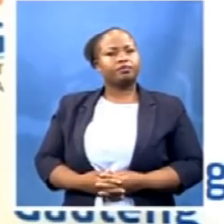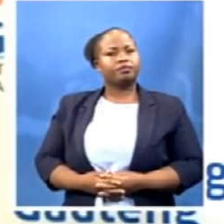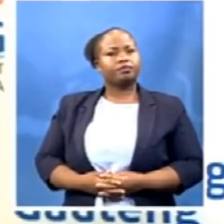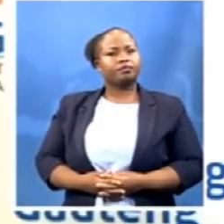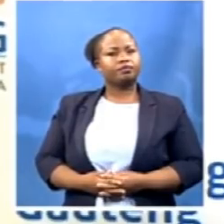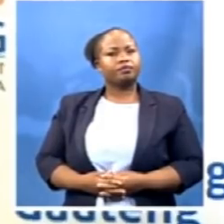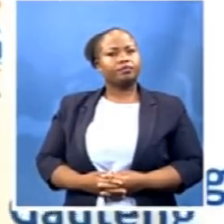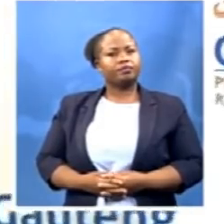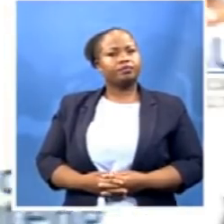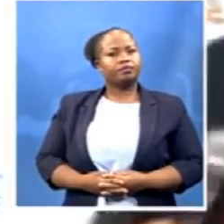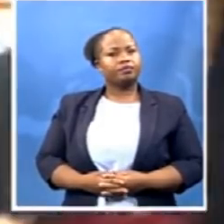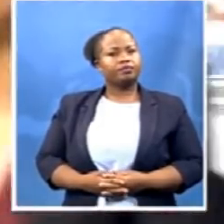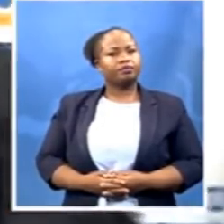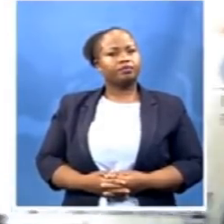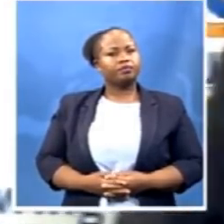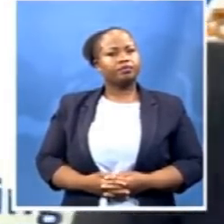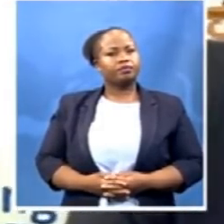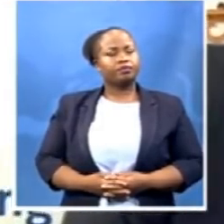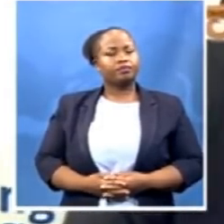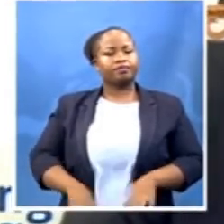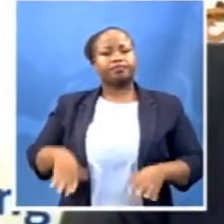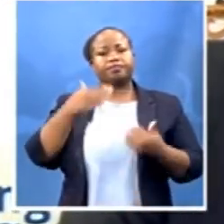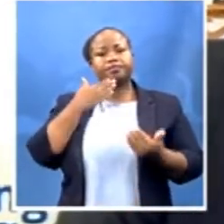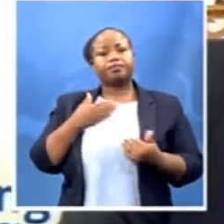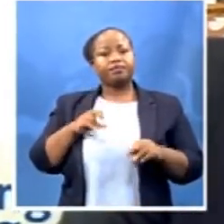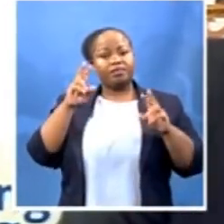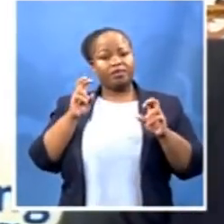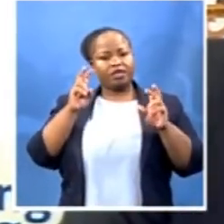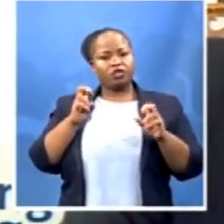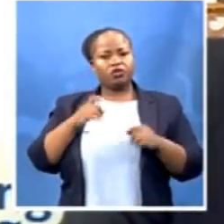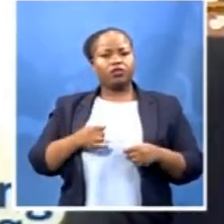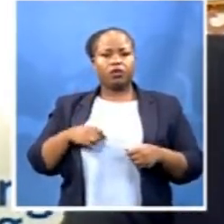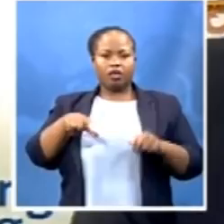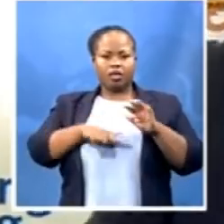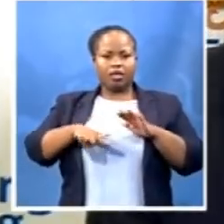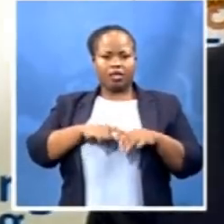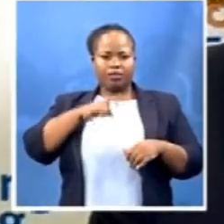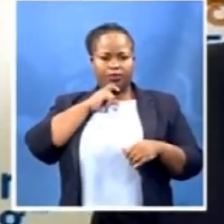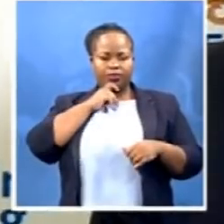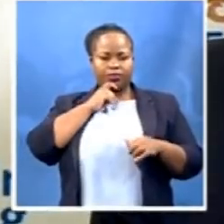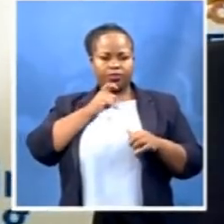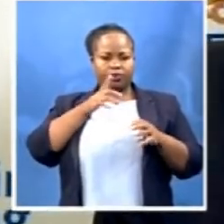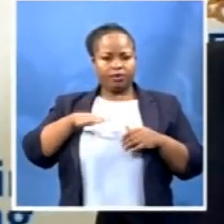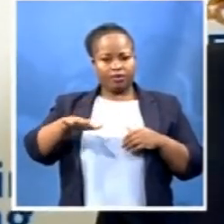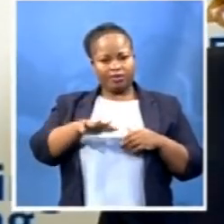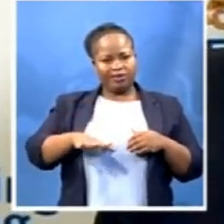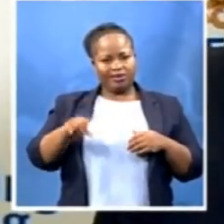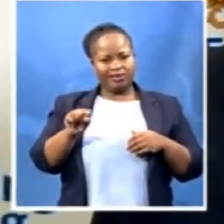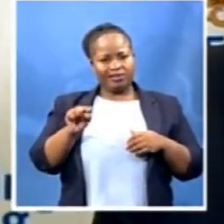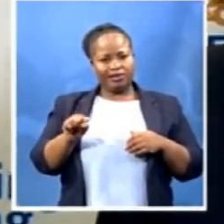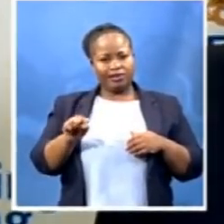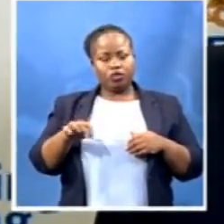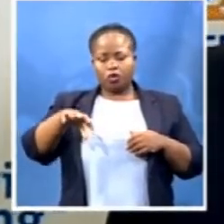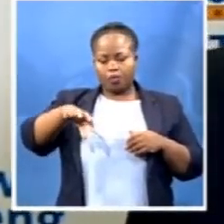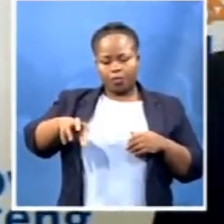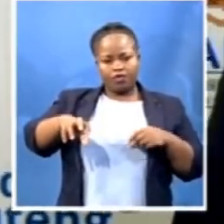Thank you. On the issue of land utilization, just to indicate that provincial land is